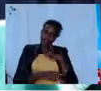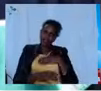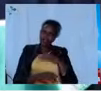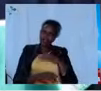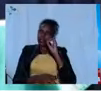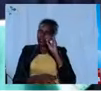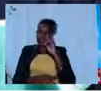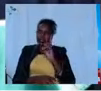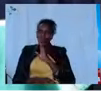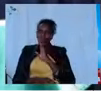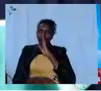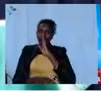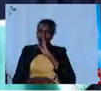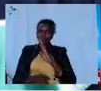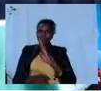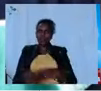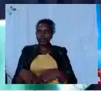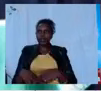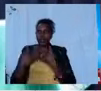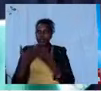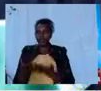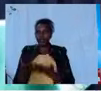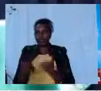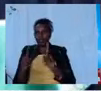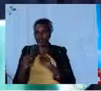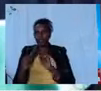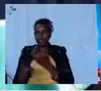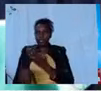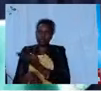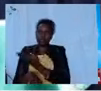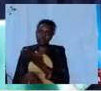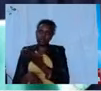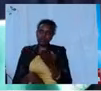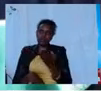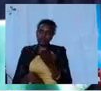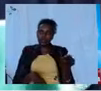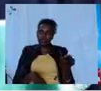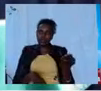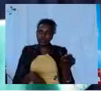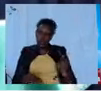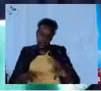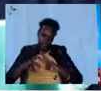And also be with you. Given unto you,